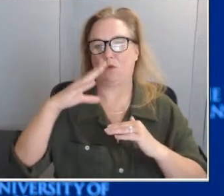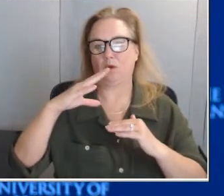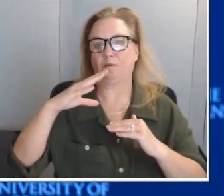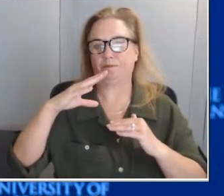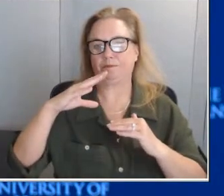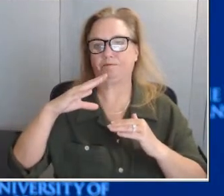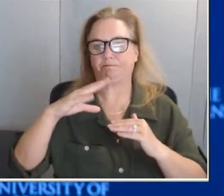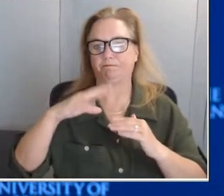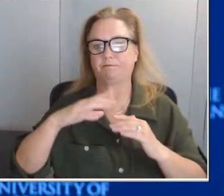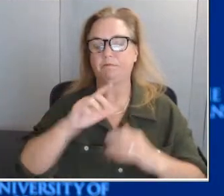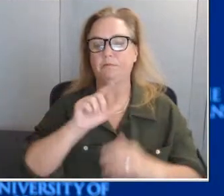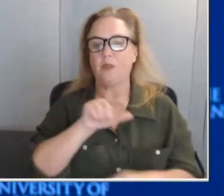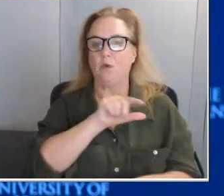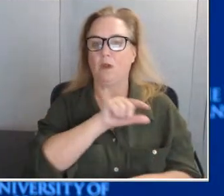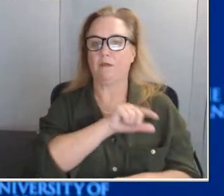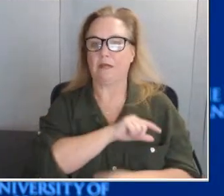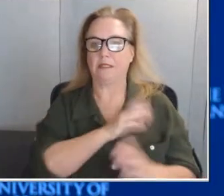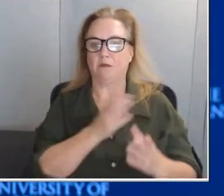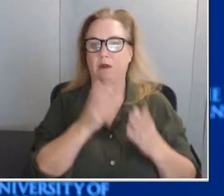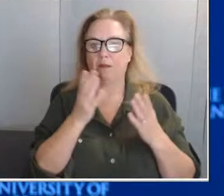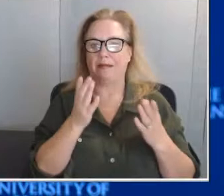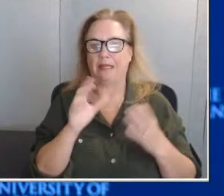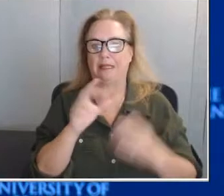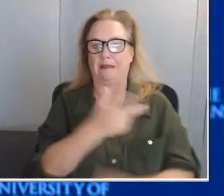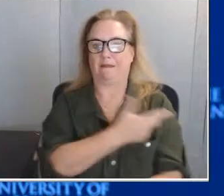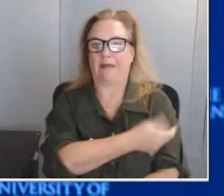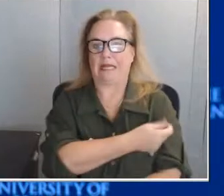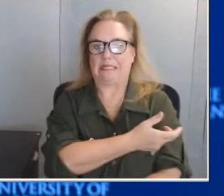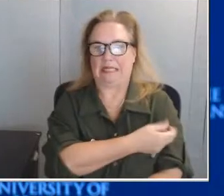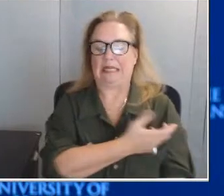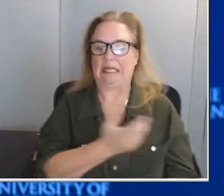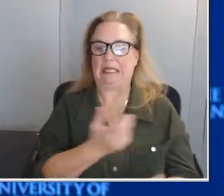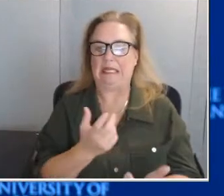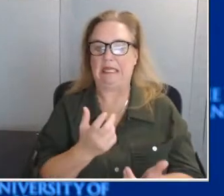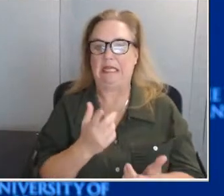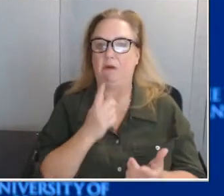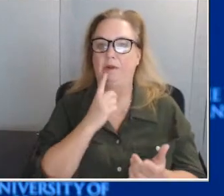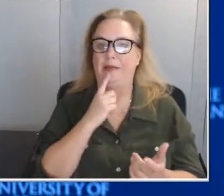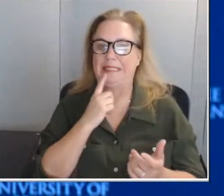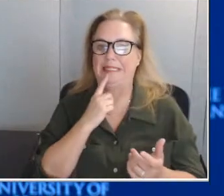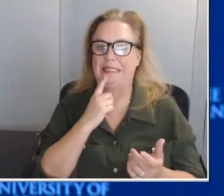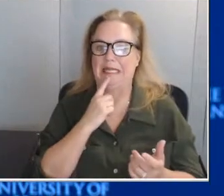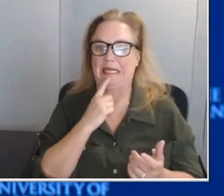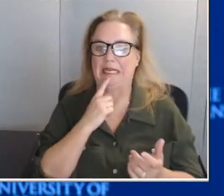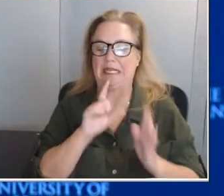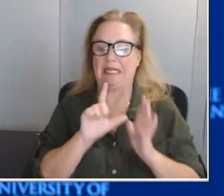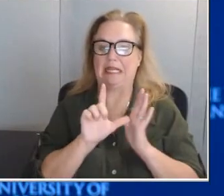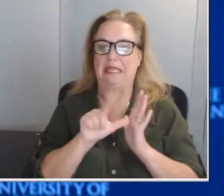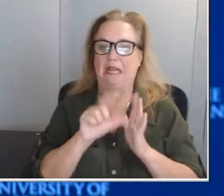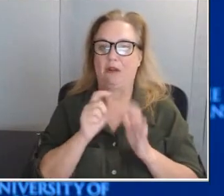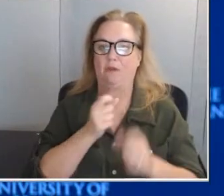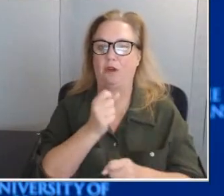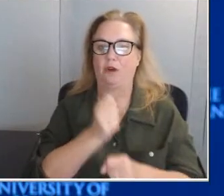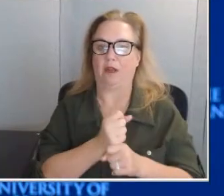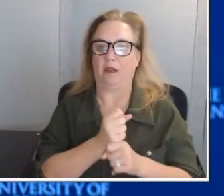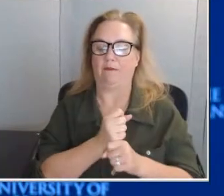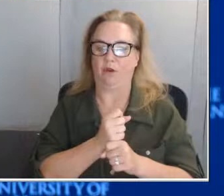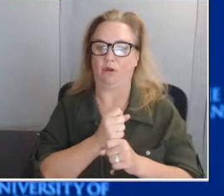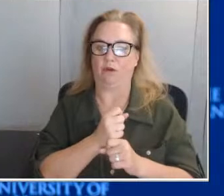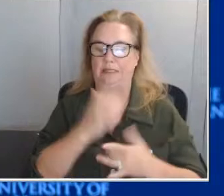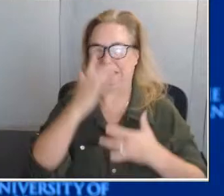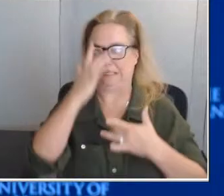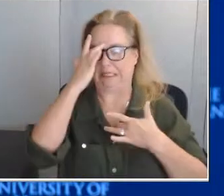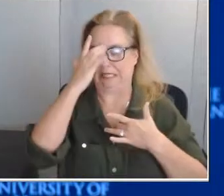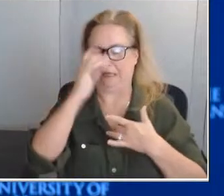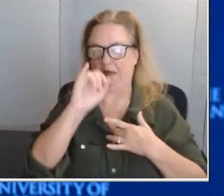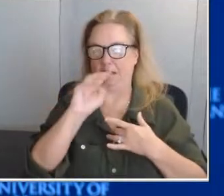is eligible and recommended to get the vaccine. Now, what they also did say is that later on in the year, if you are immune compromised, you